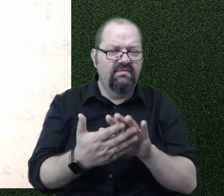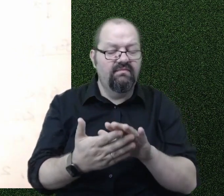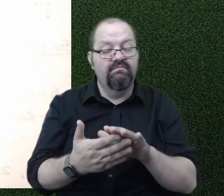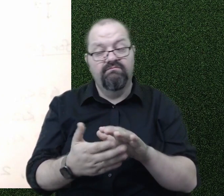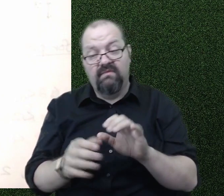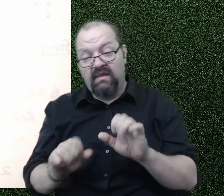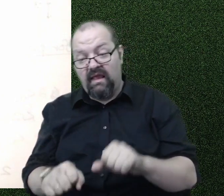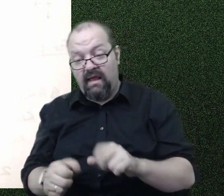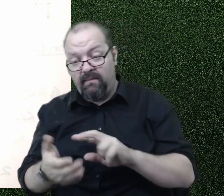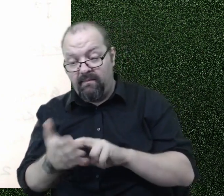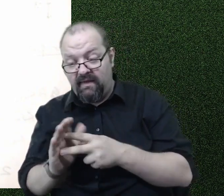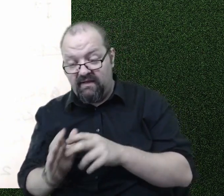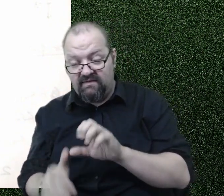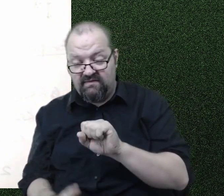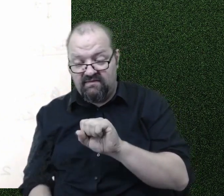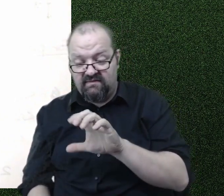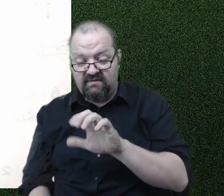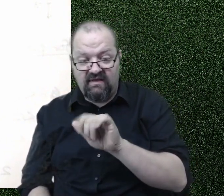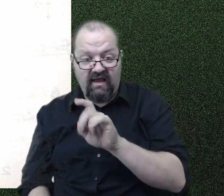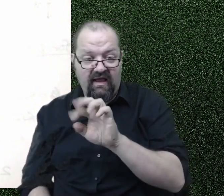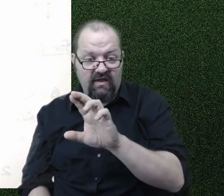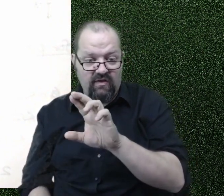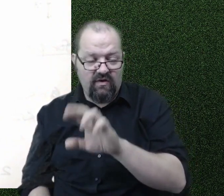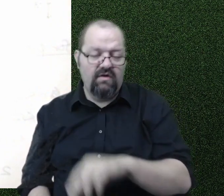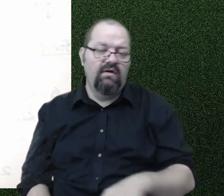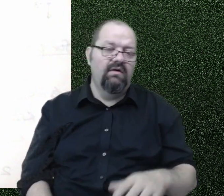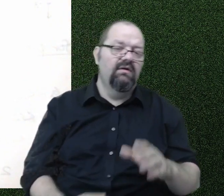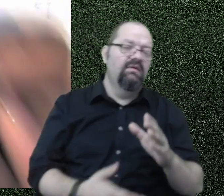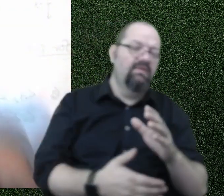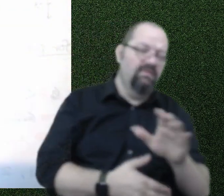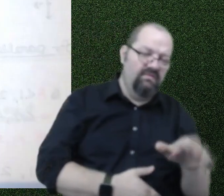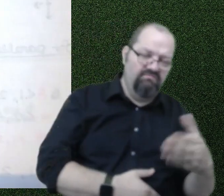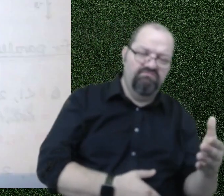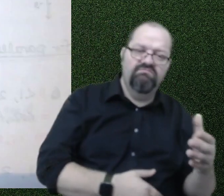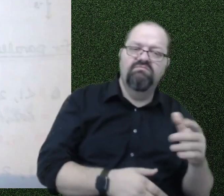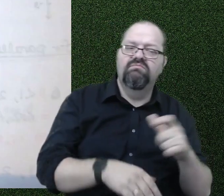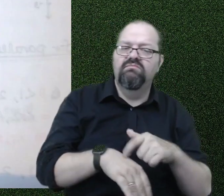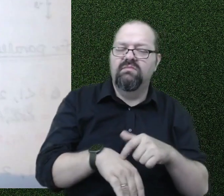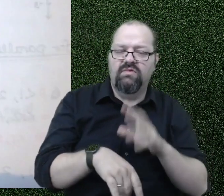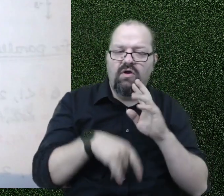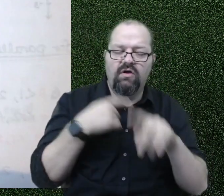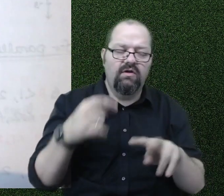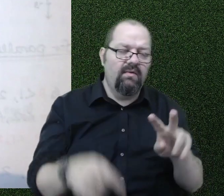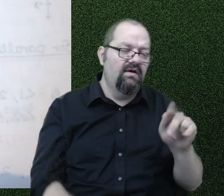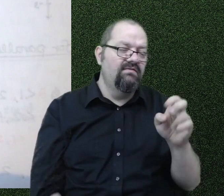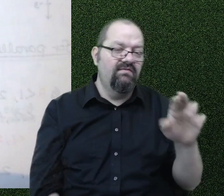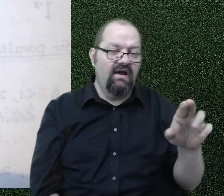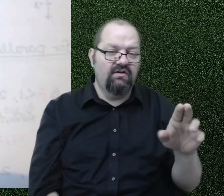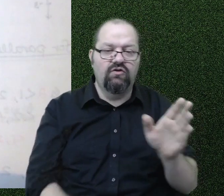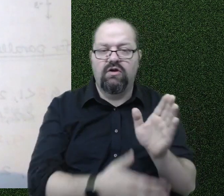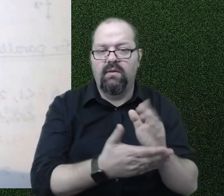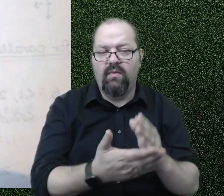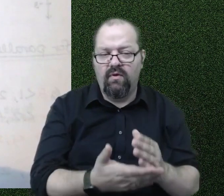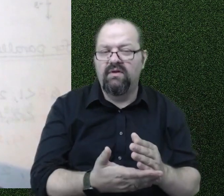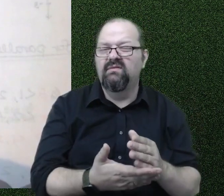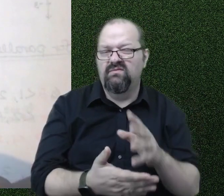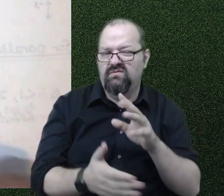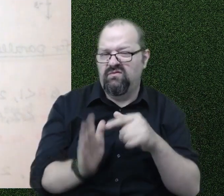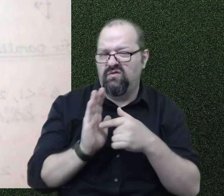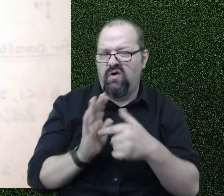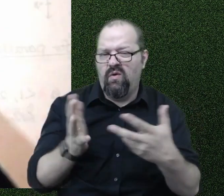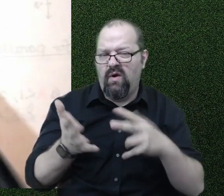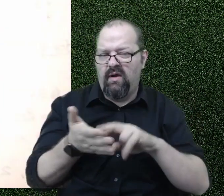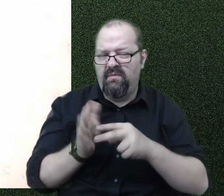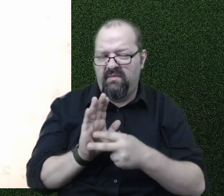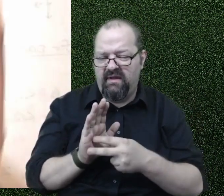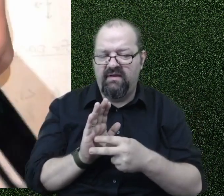components, and sometimes we're talking about vector components. And I'll show you what I mean.